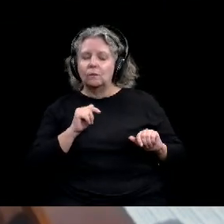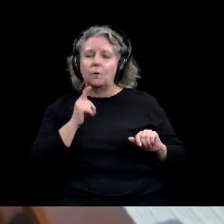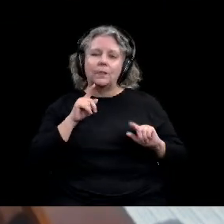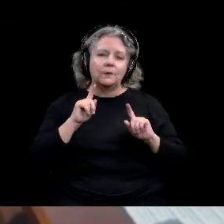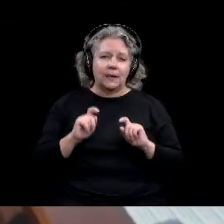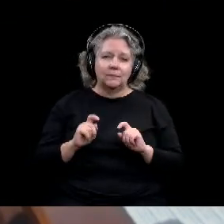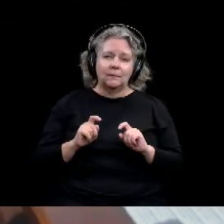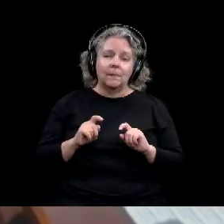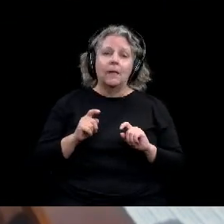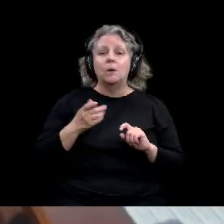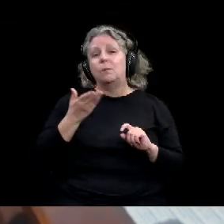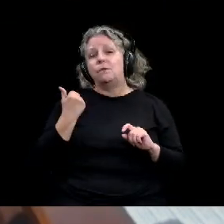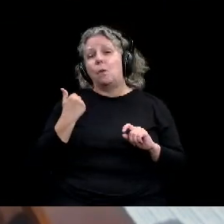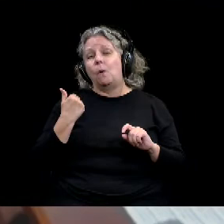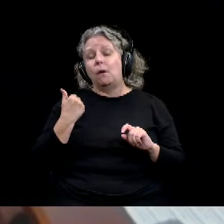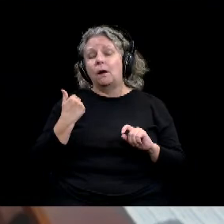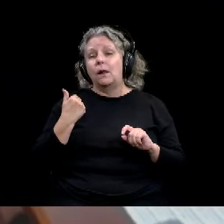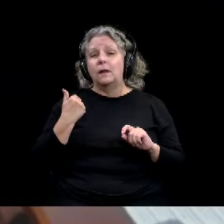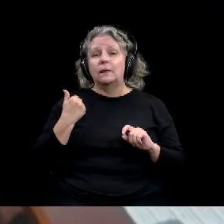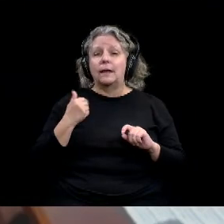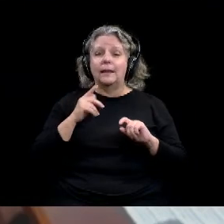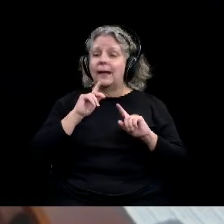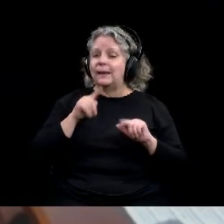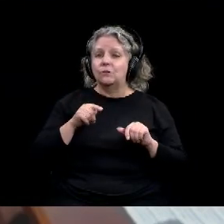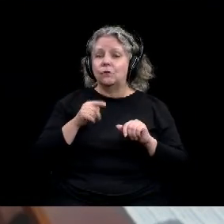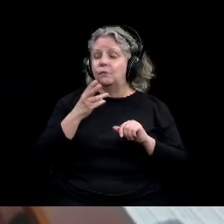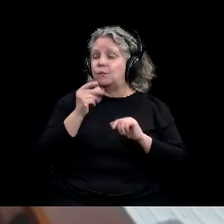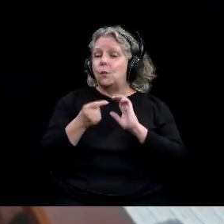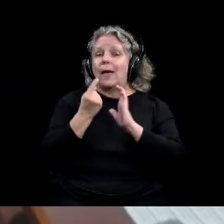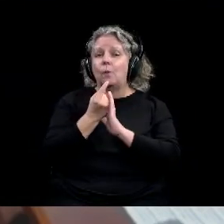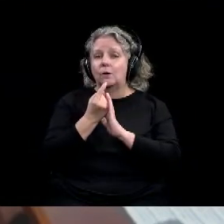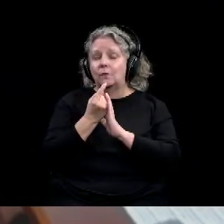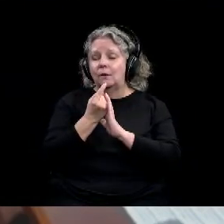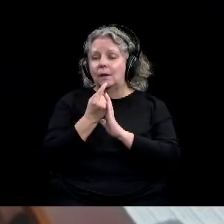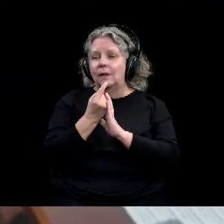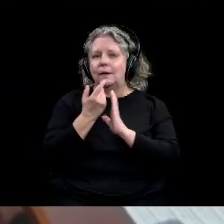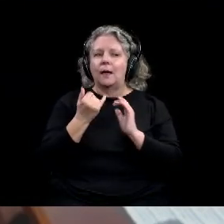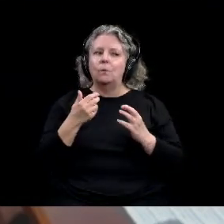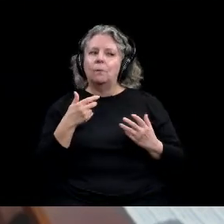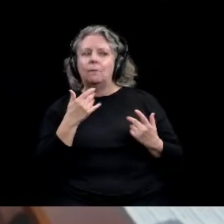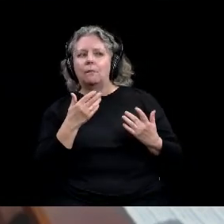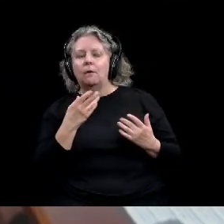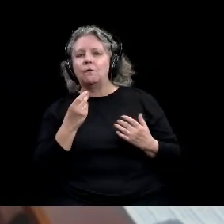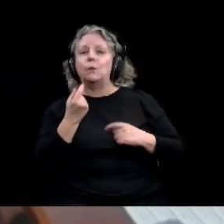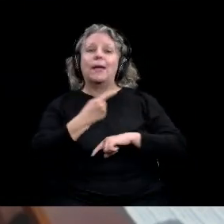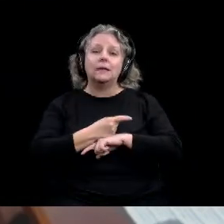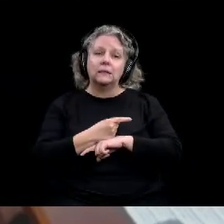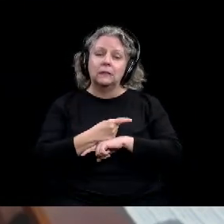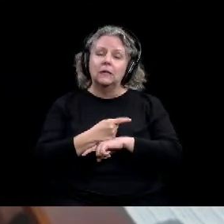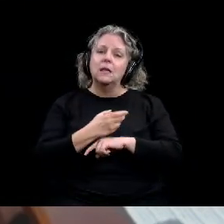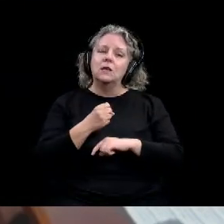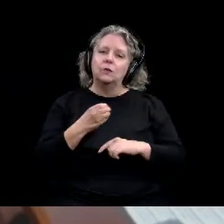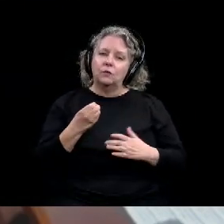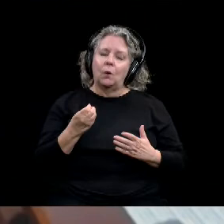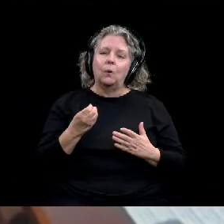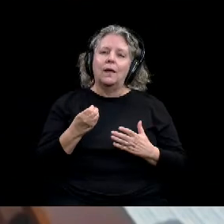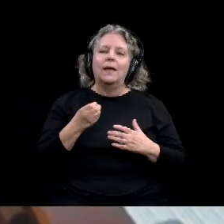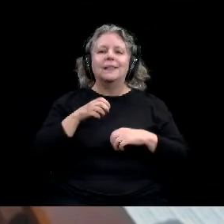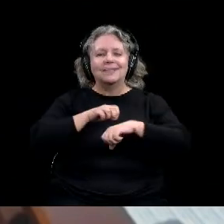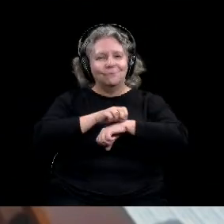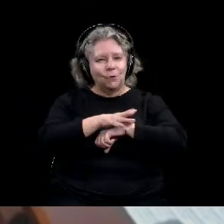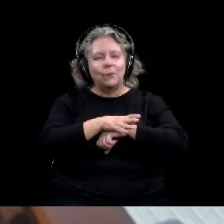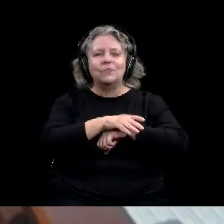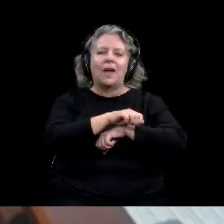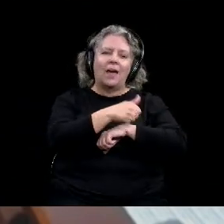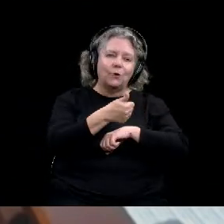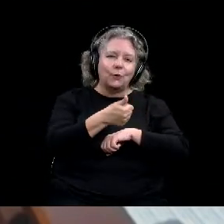there's significant bleed over from a year's worth of trying to fight this pandemic into